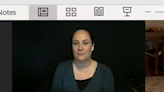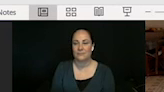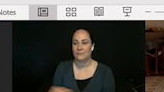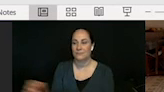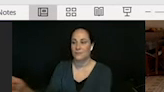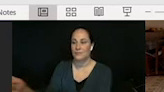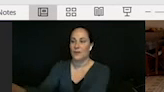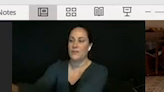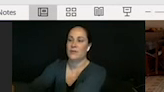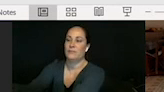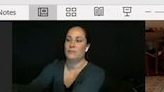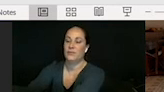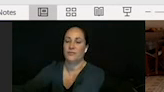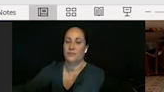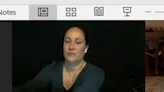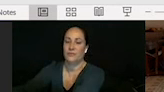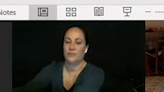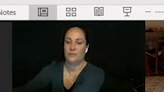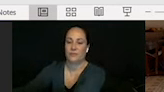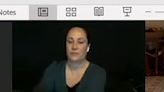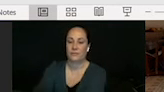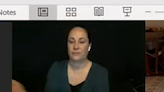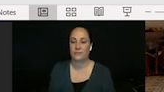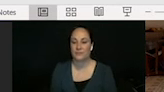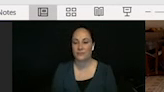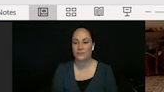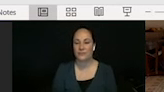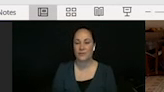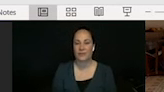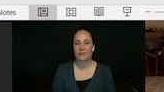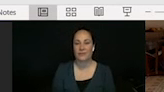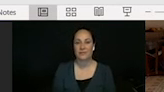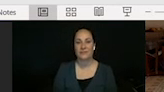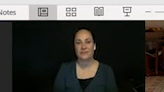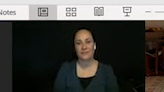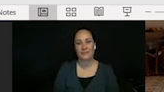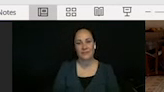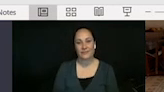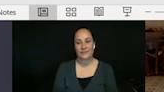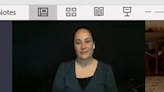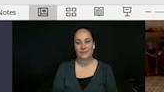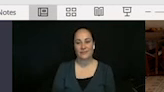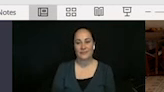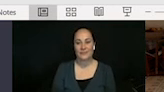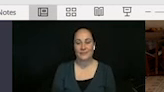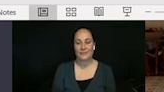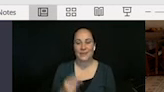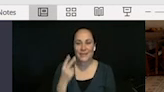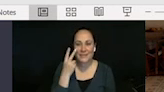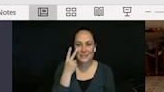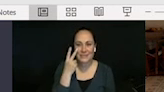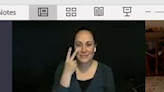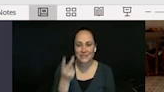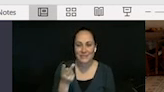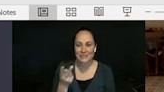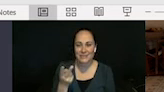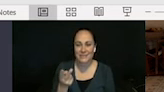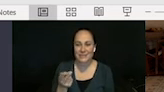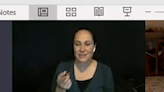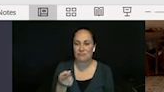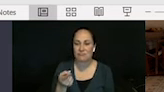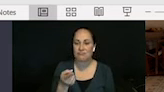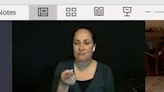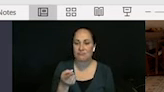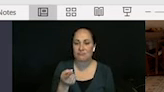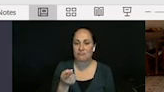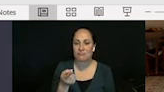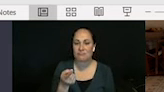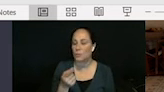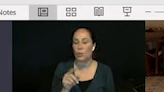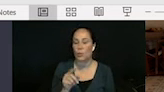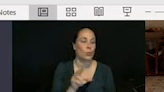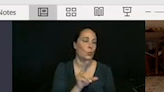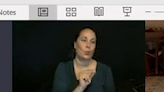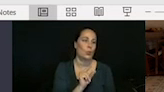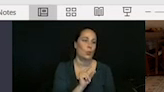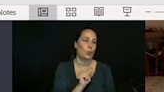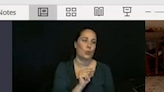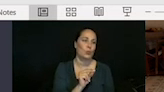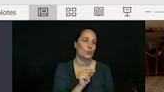I do not know if you're seeing what I'm seeing. No, we're only seeing the PowerPoint window at this point.